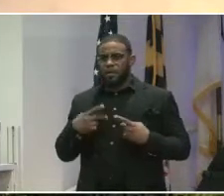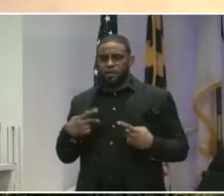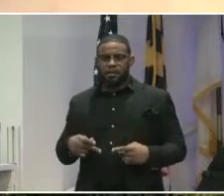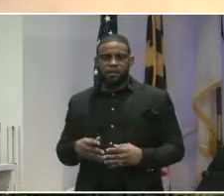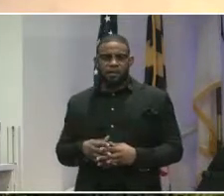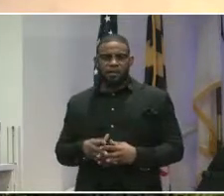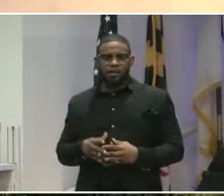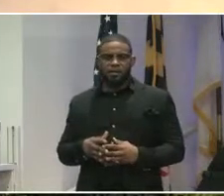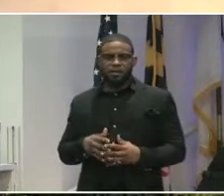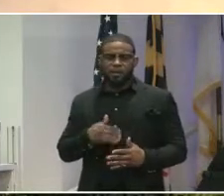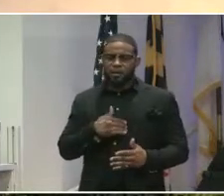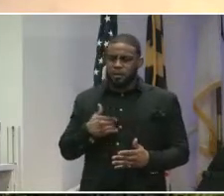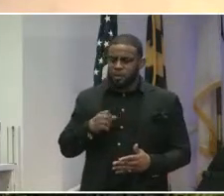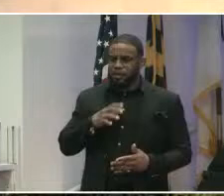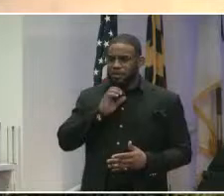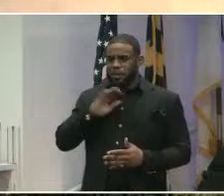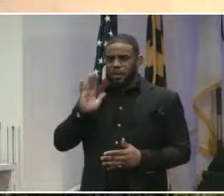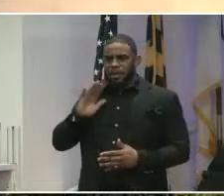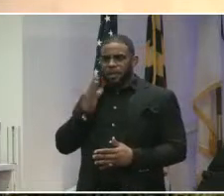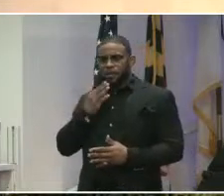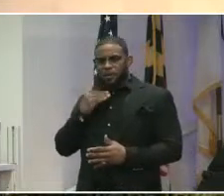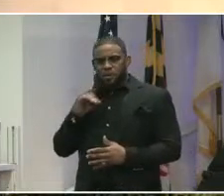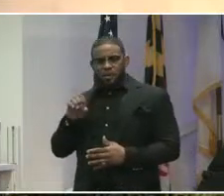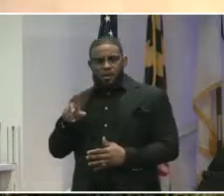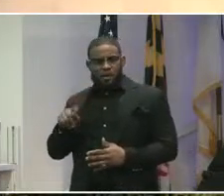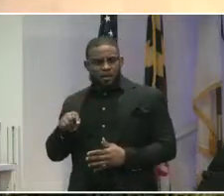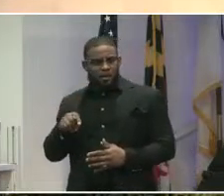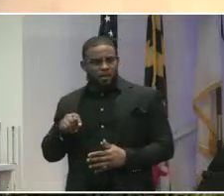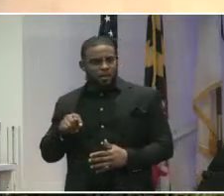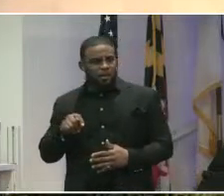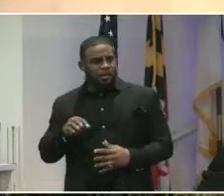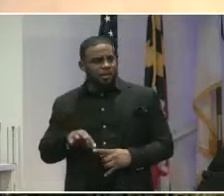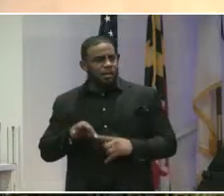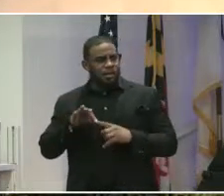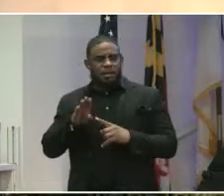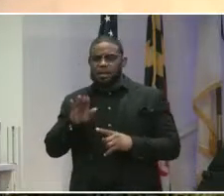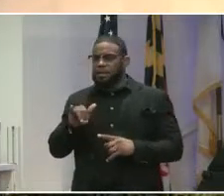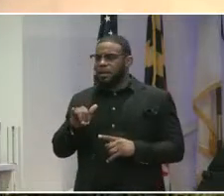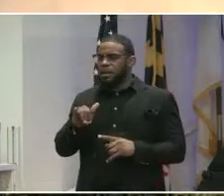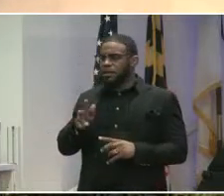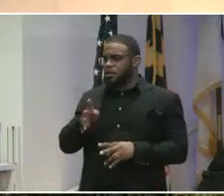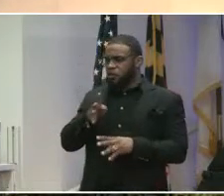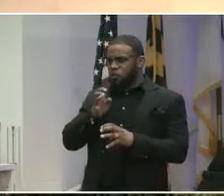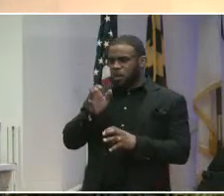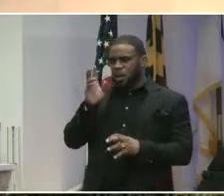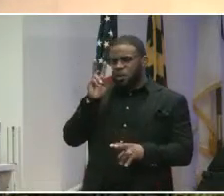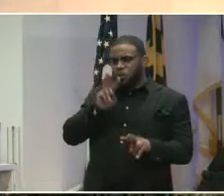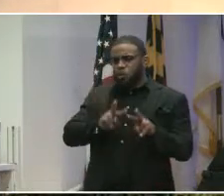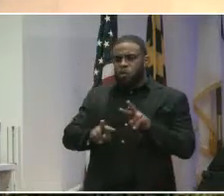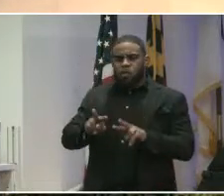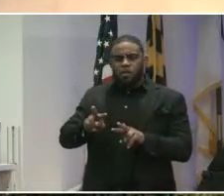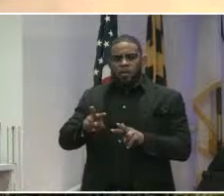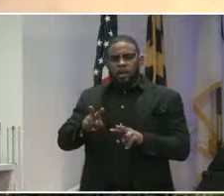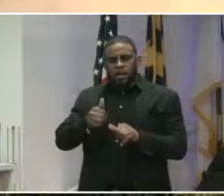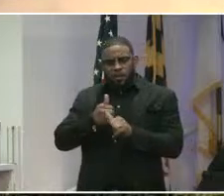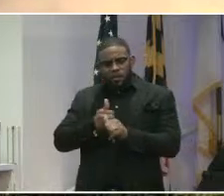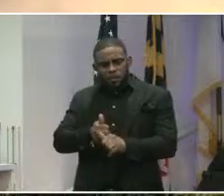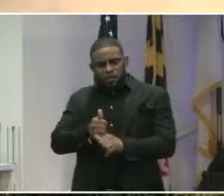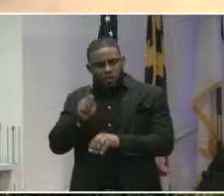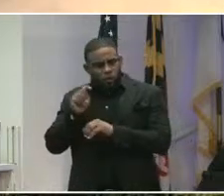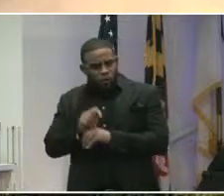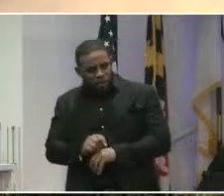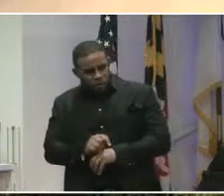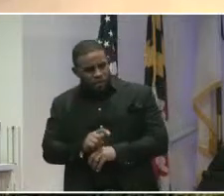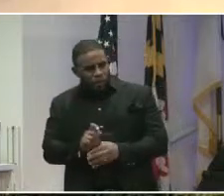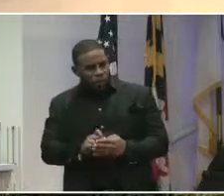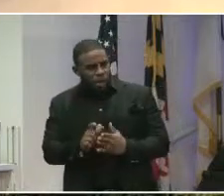Pharisees were members of an ancient Jewish sect distinguished by strict observance of the traditional